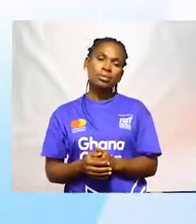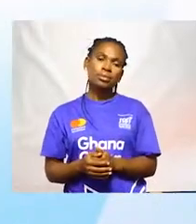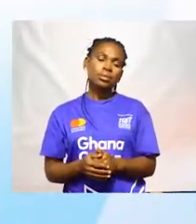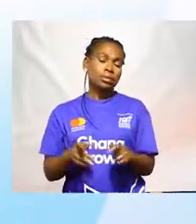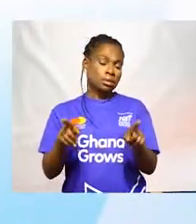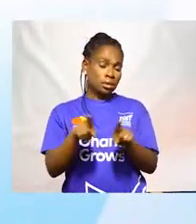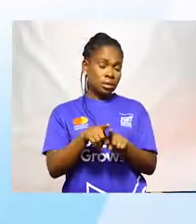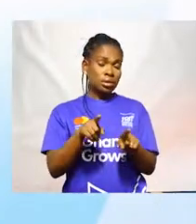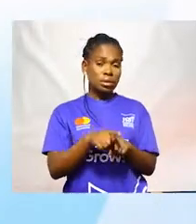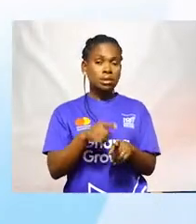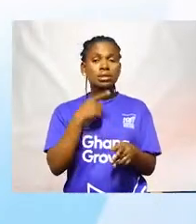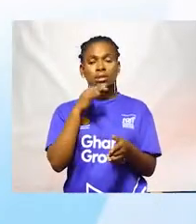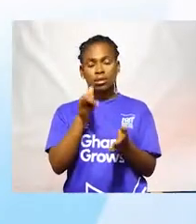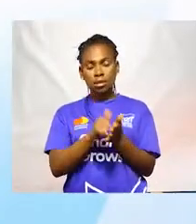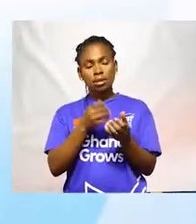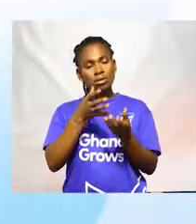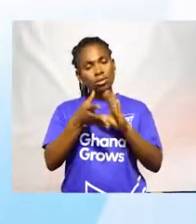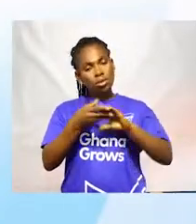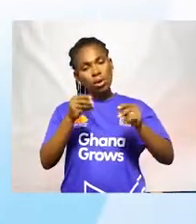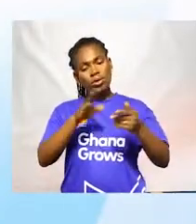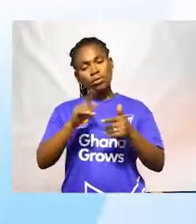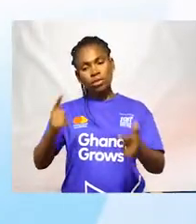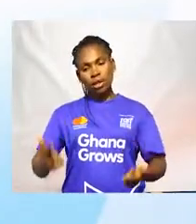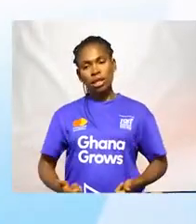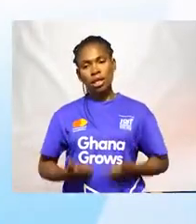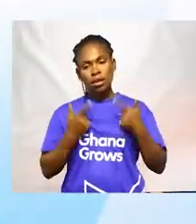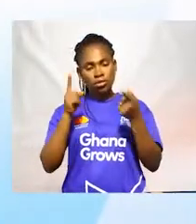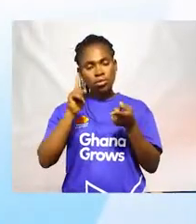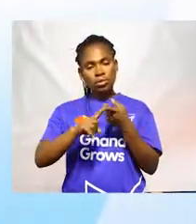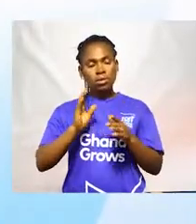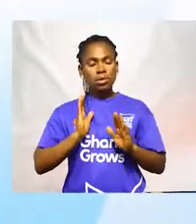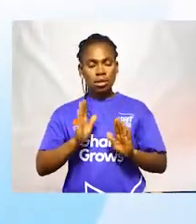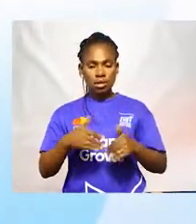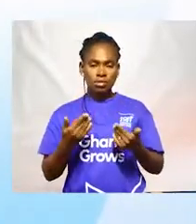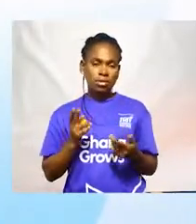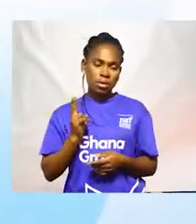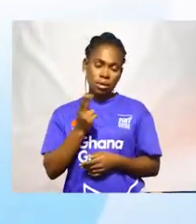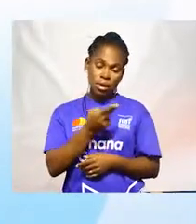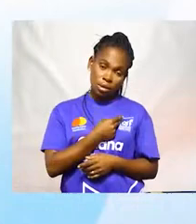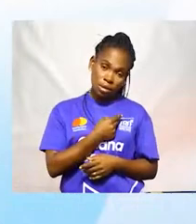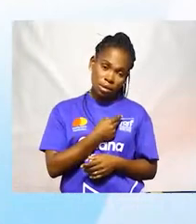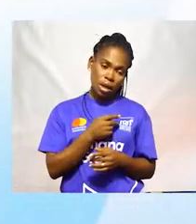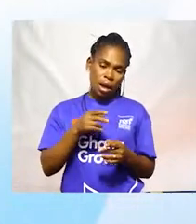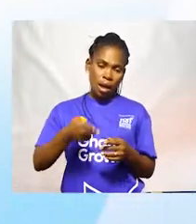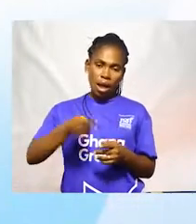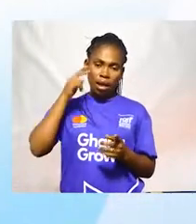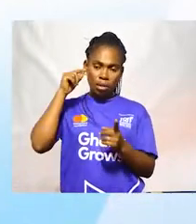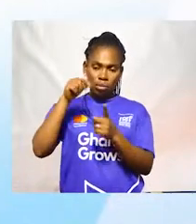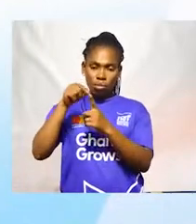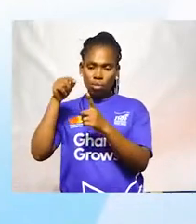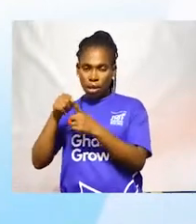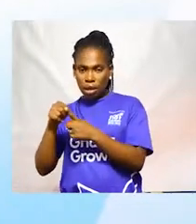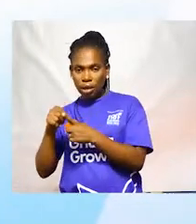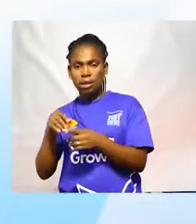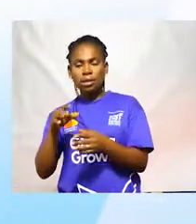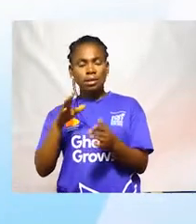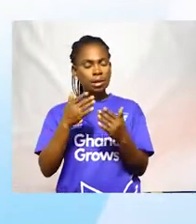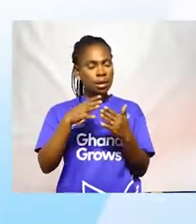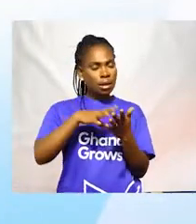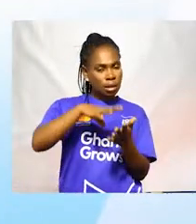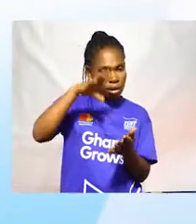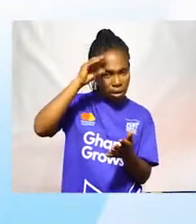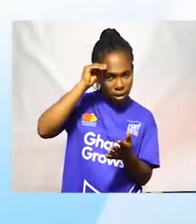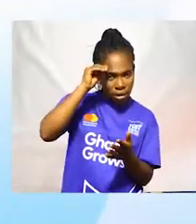to use a story of his life to give us a certain understanding of the various high points, the pit stops, the learnings,